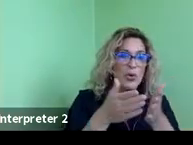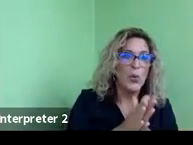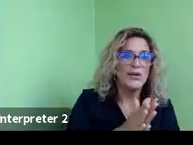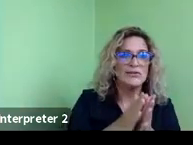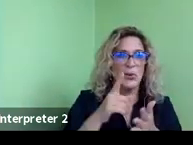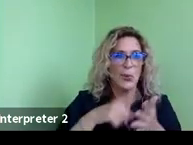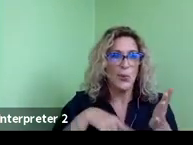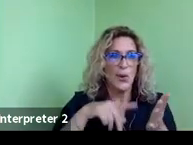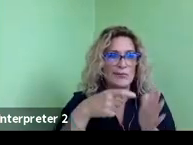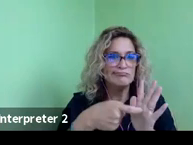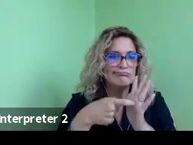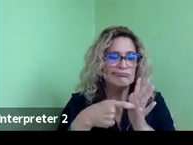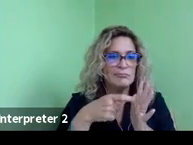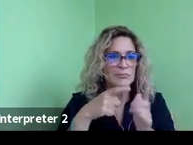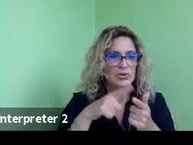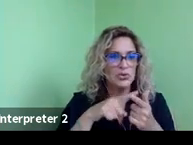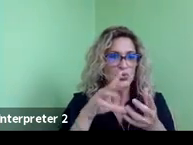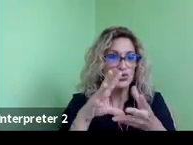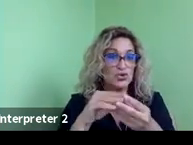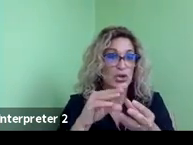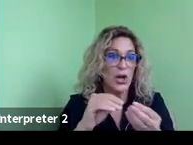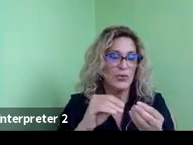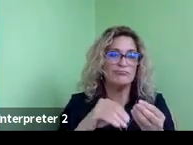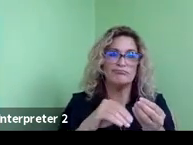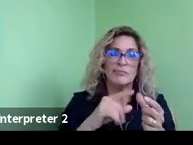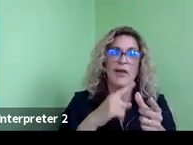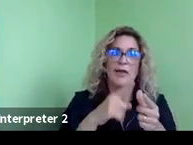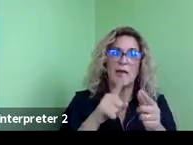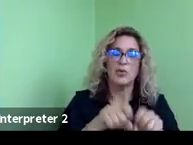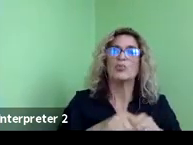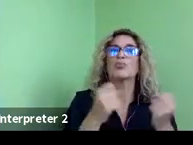statutory mandate, and it wades into violating confidentiality.